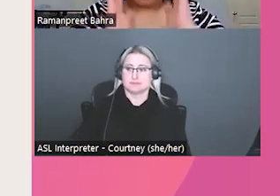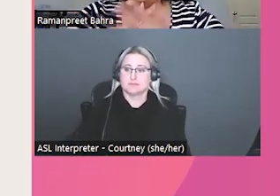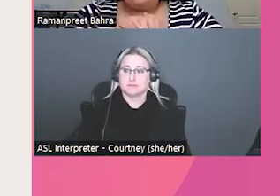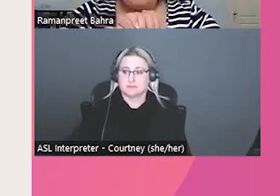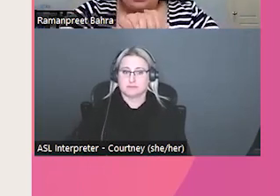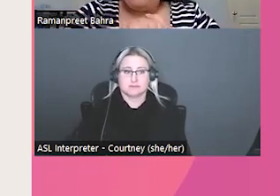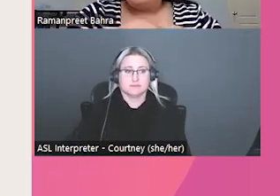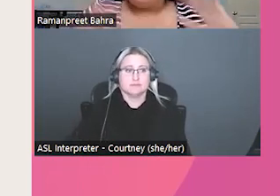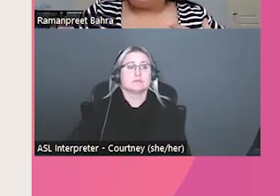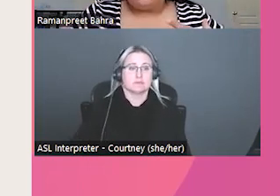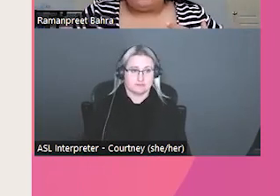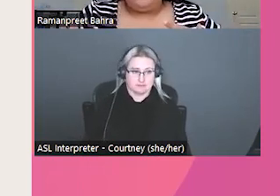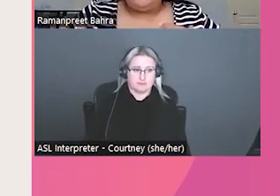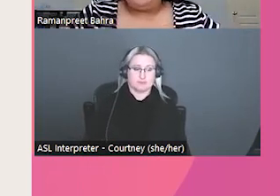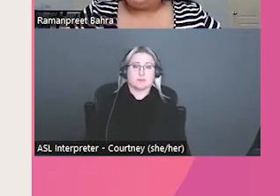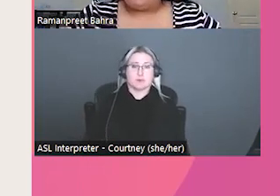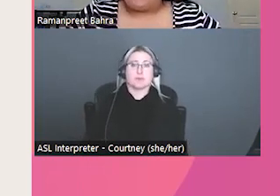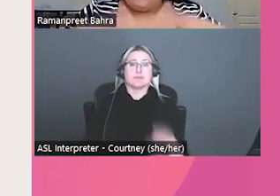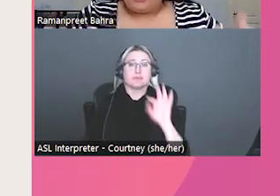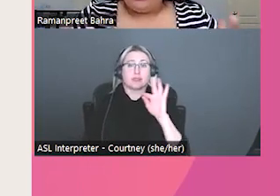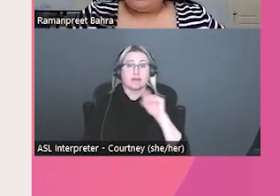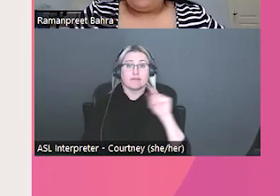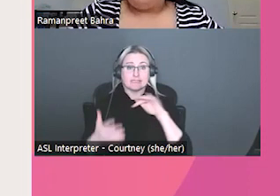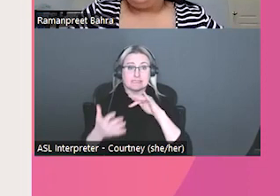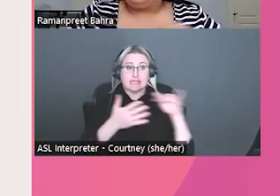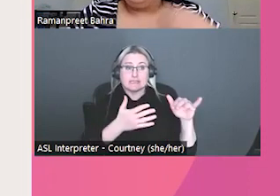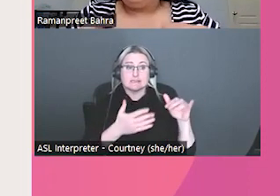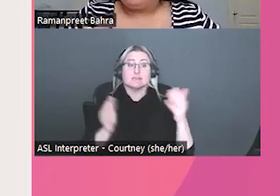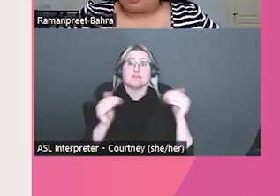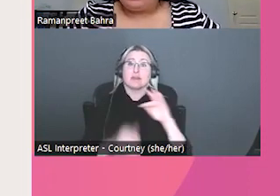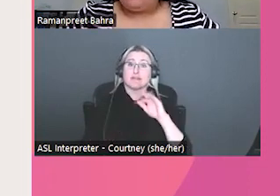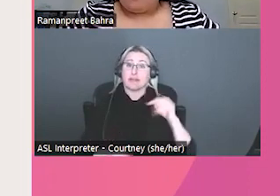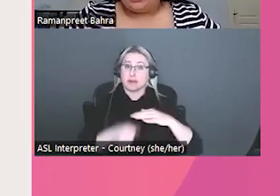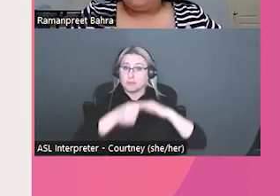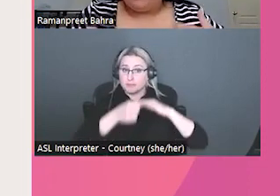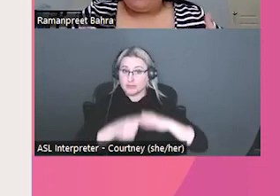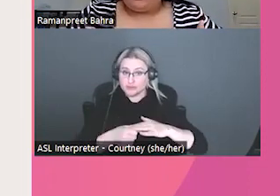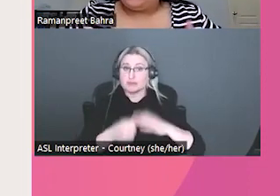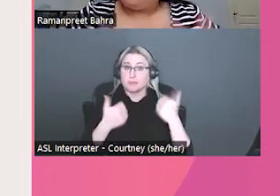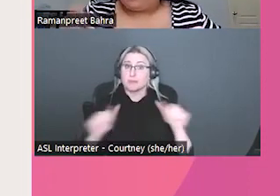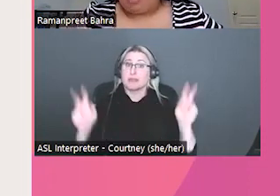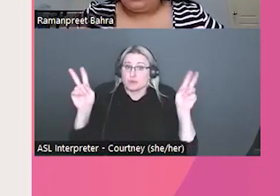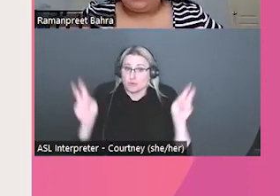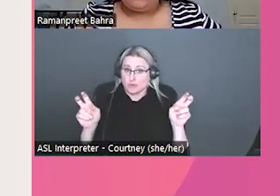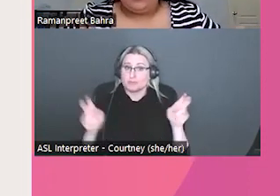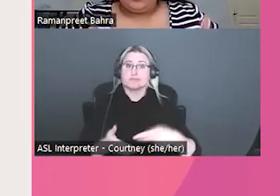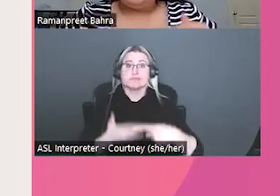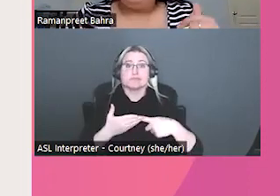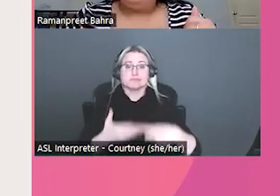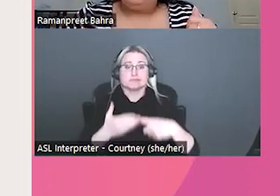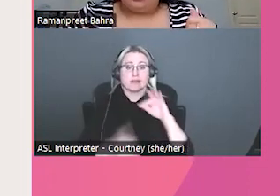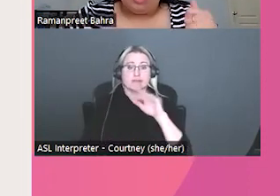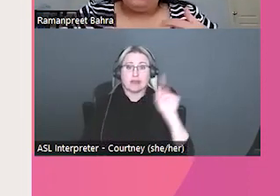So in the realm of fat studies, fat oppression has been a foregrounding topic to map out a fat politics